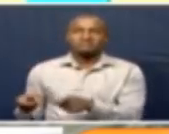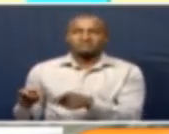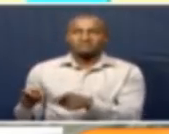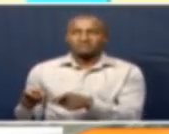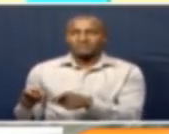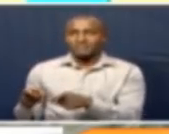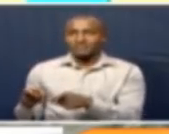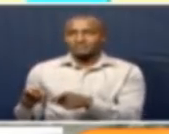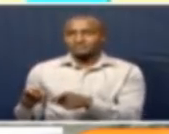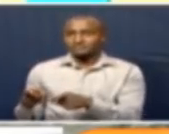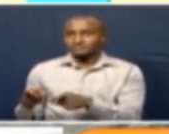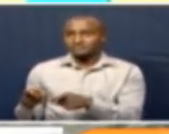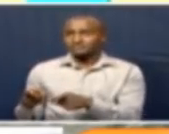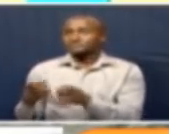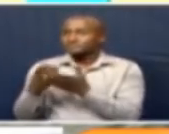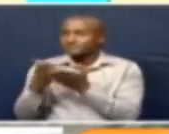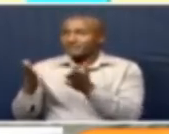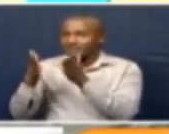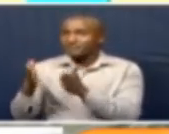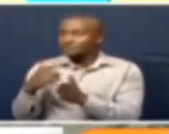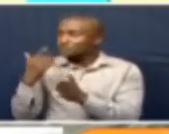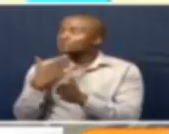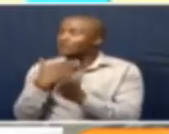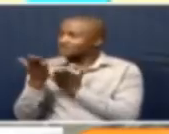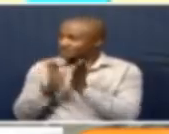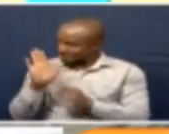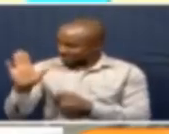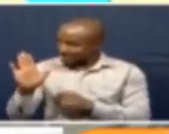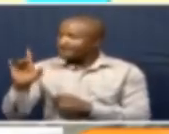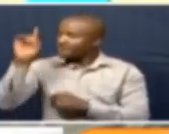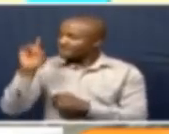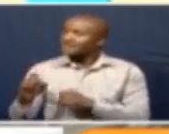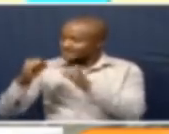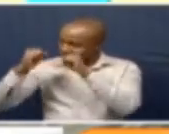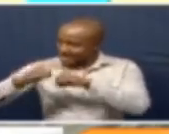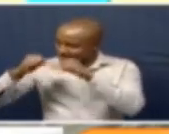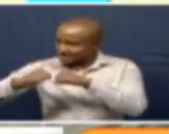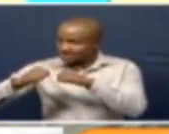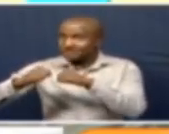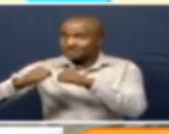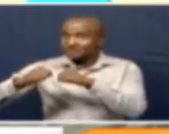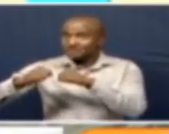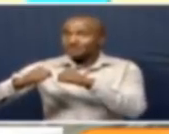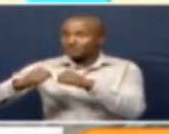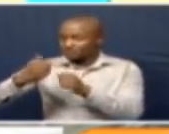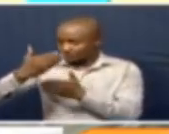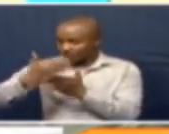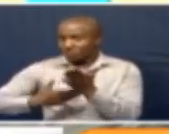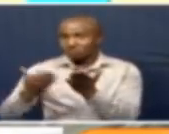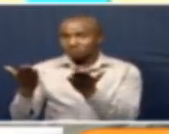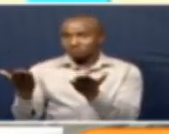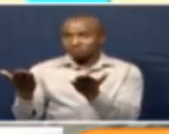this. Anybody who wants your services, you must agree. Whether it's a standard form contract or whether you're